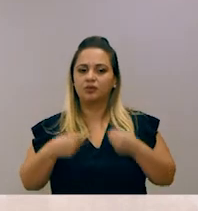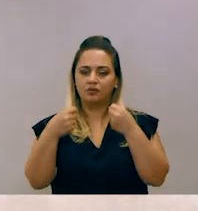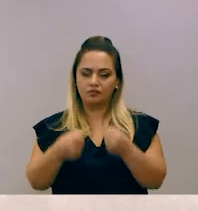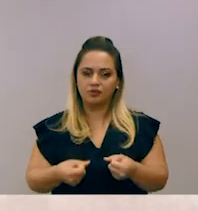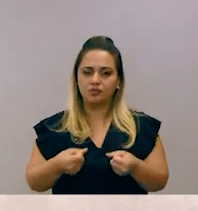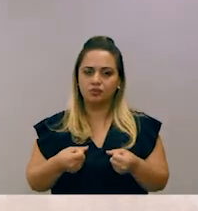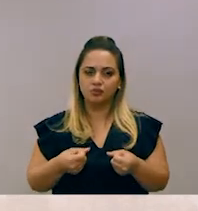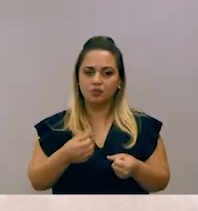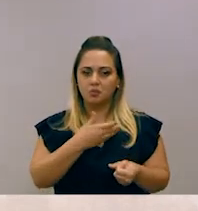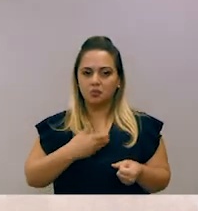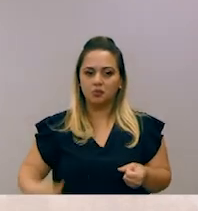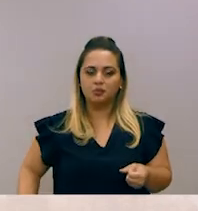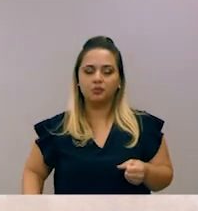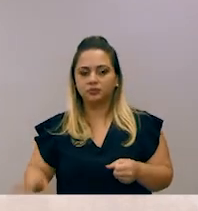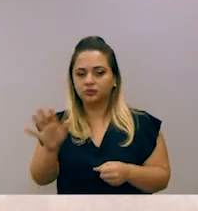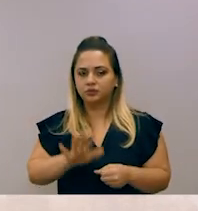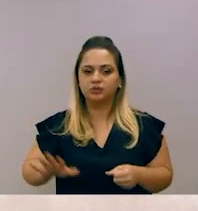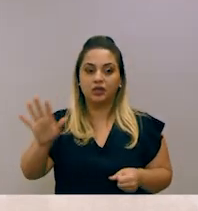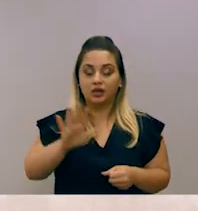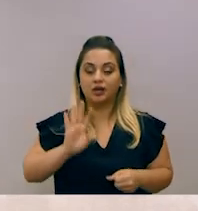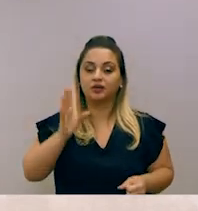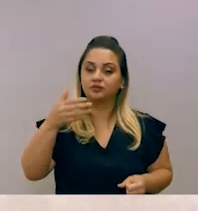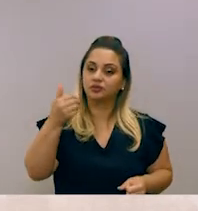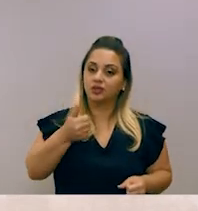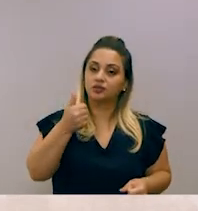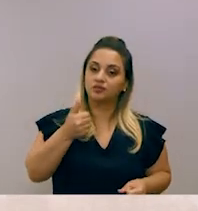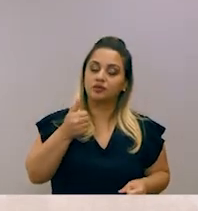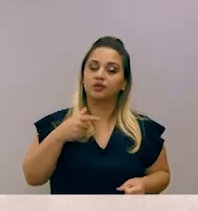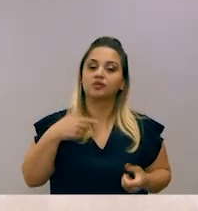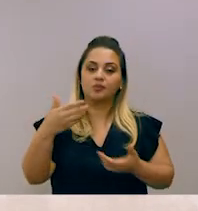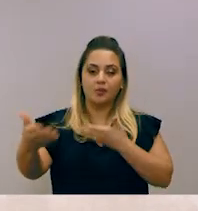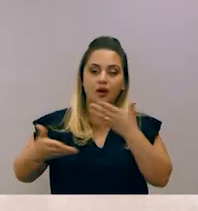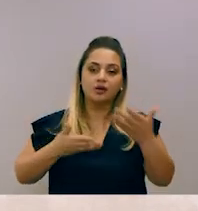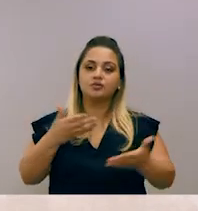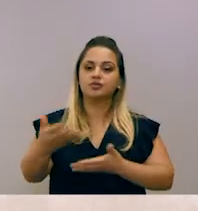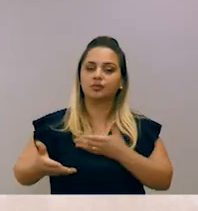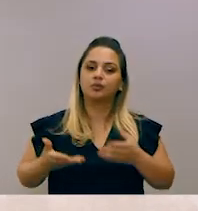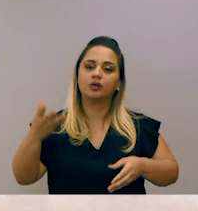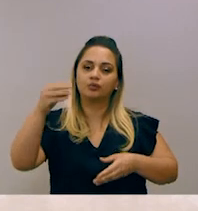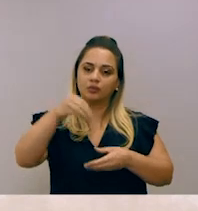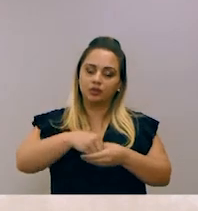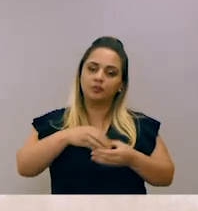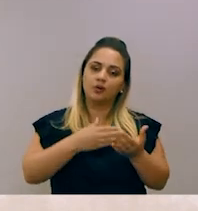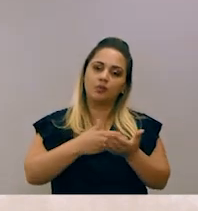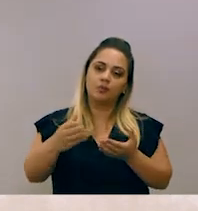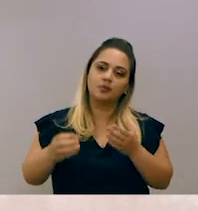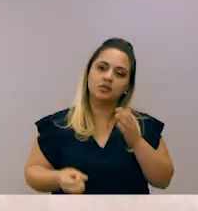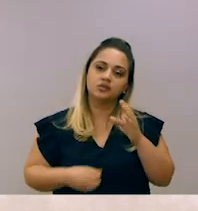signing from the General Defensor's Officer. So we are internally